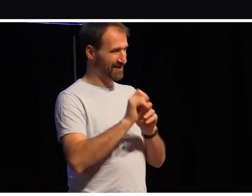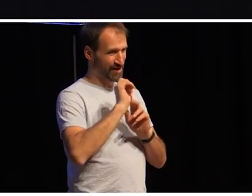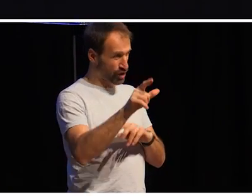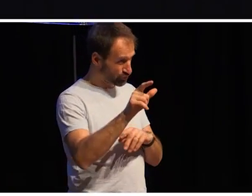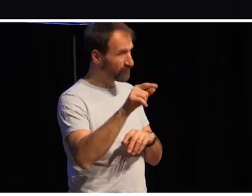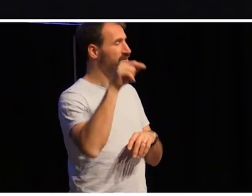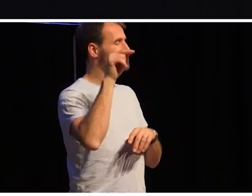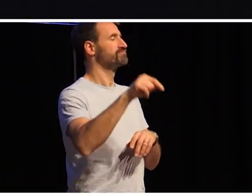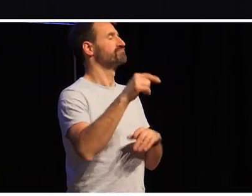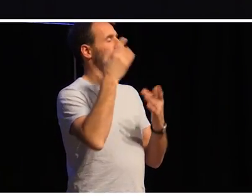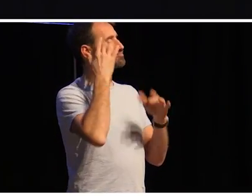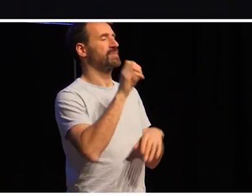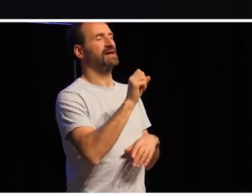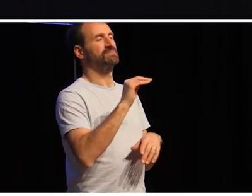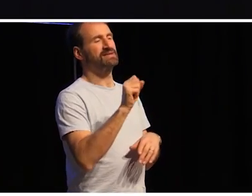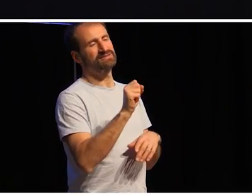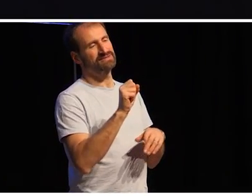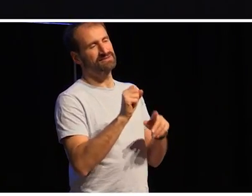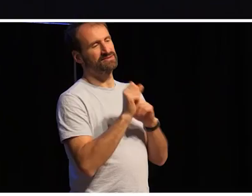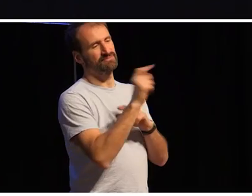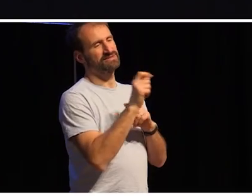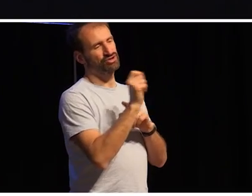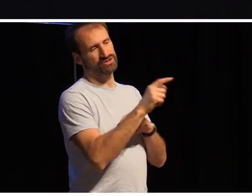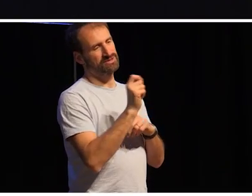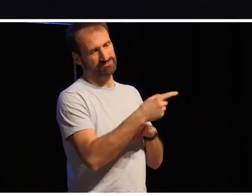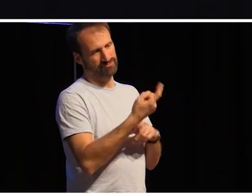SMS messages from our application.